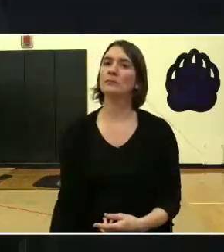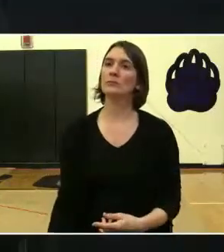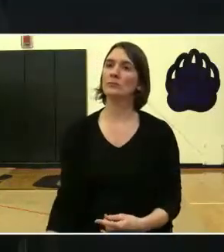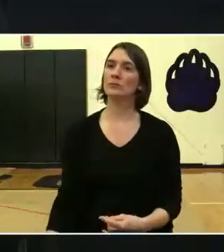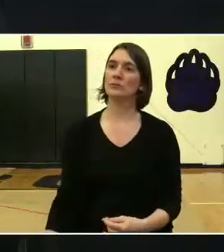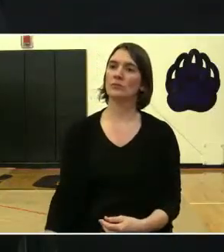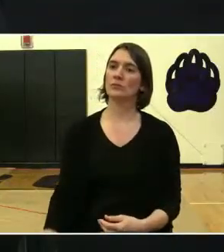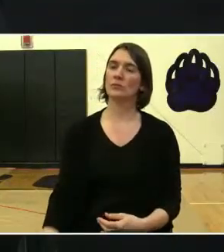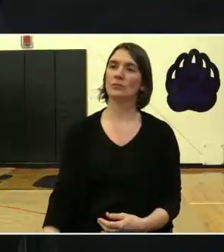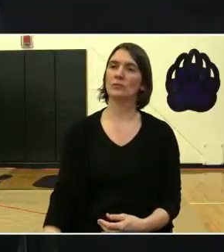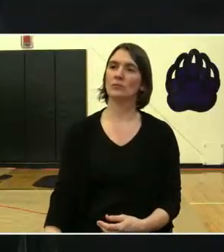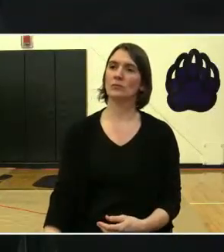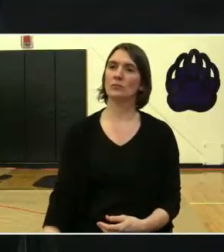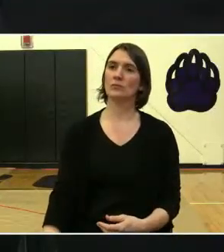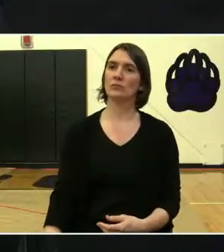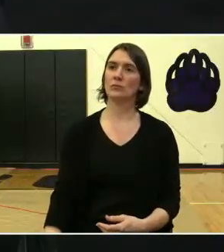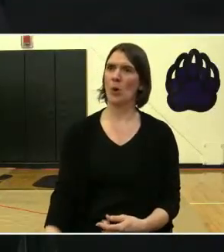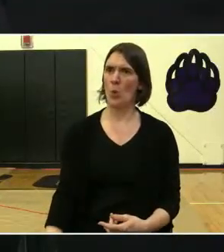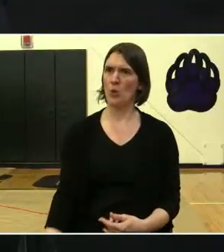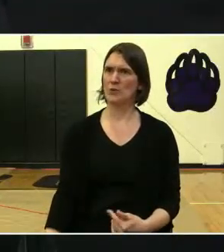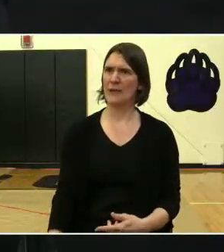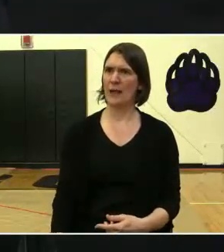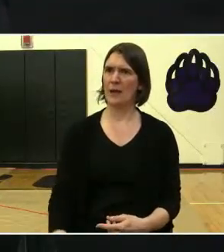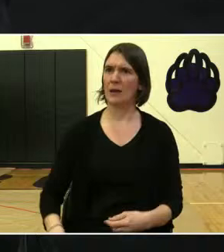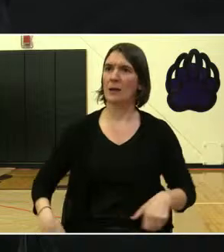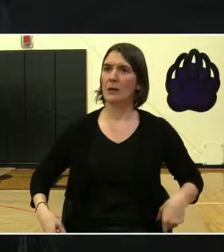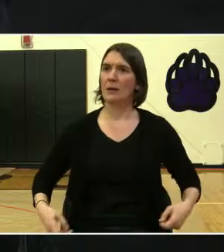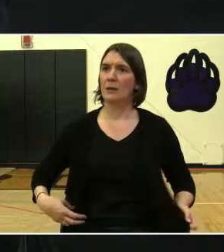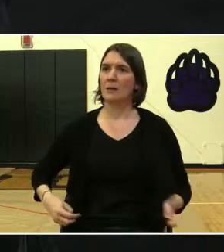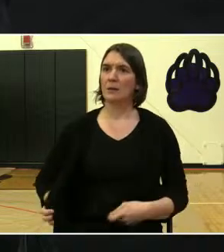you member of the administration is